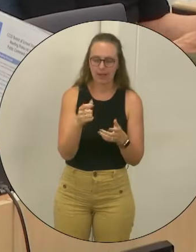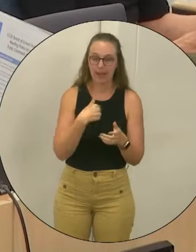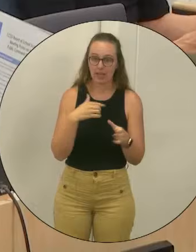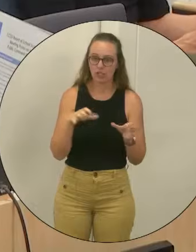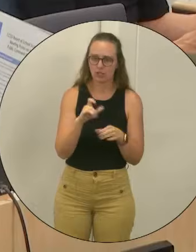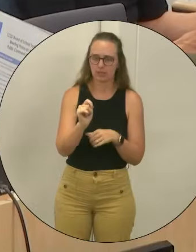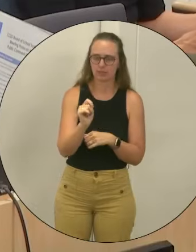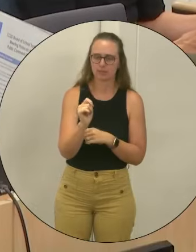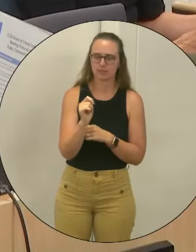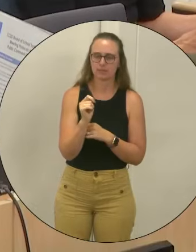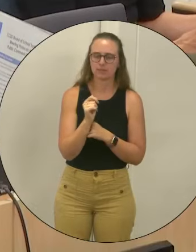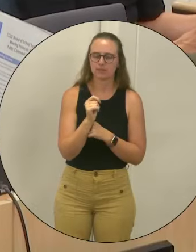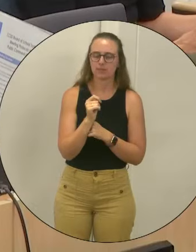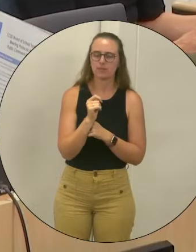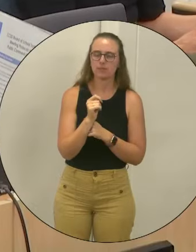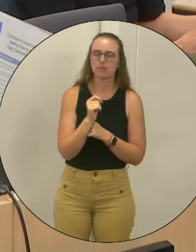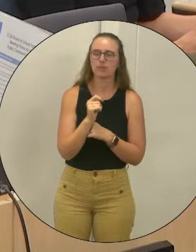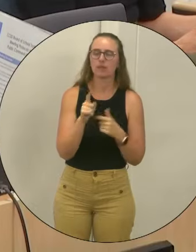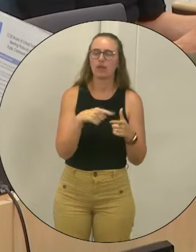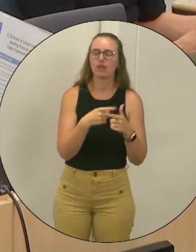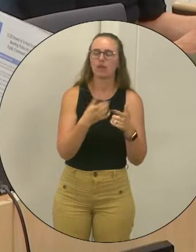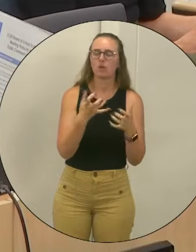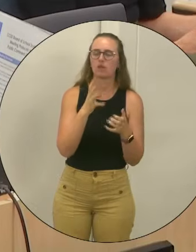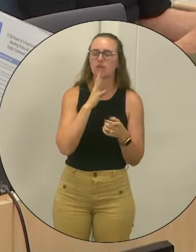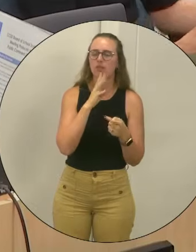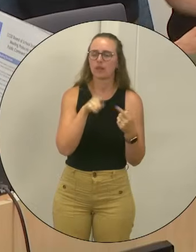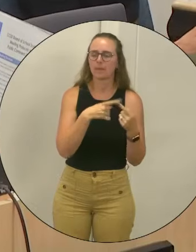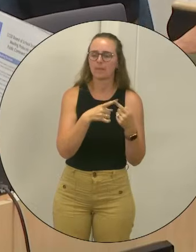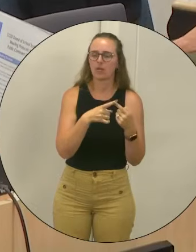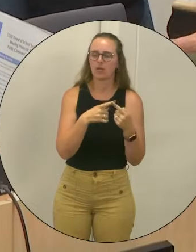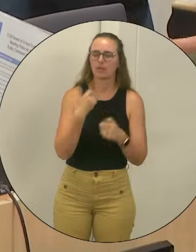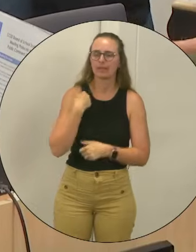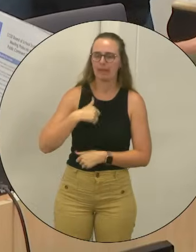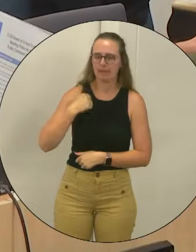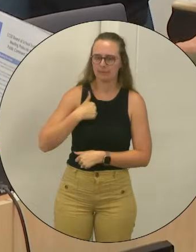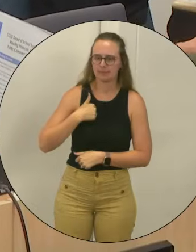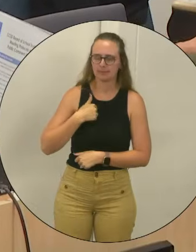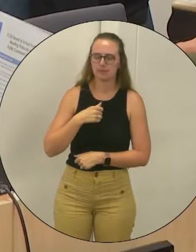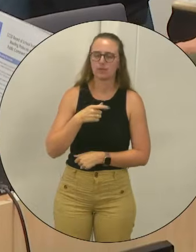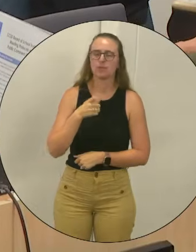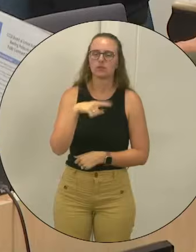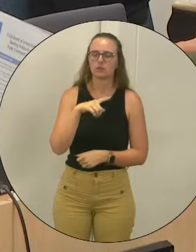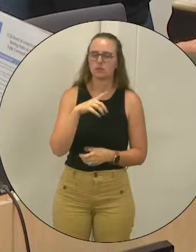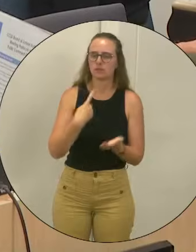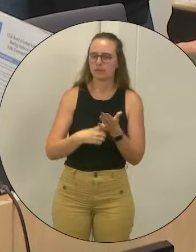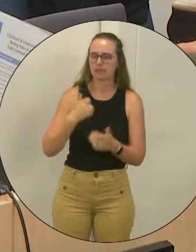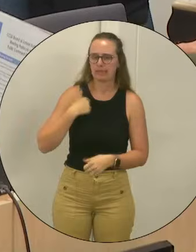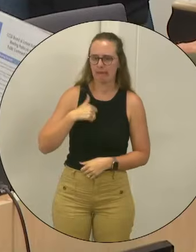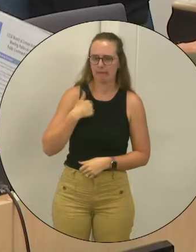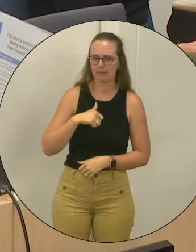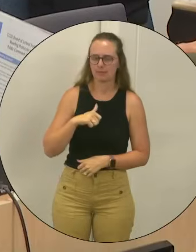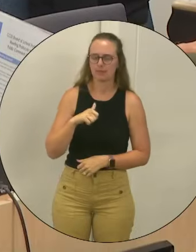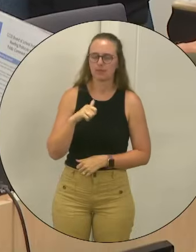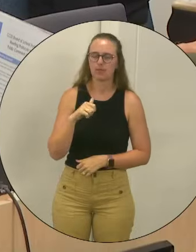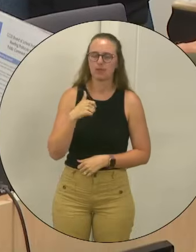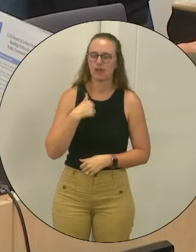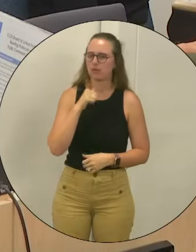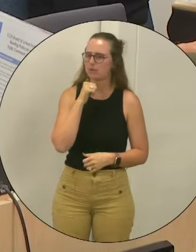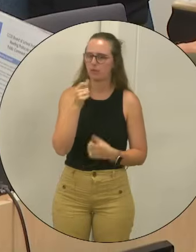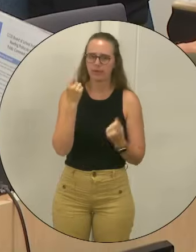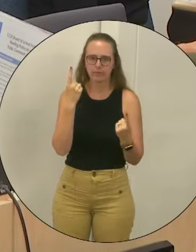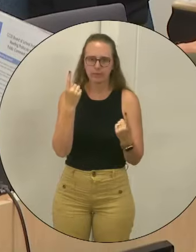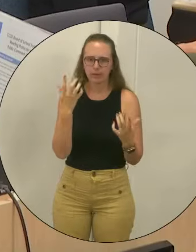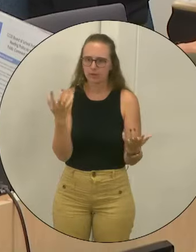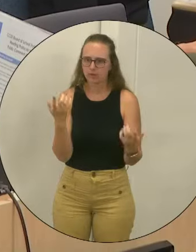it. Then we want to talk about gangs, because I heard Dr. Scavella talking about gangs. I don't understand what's